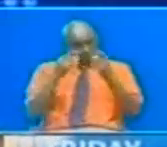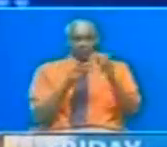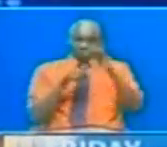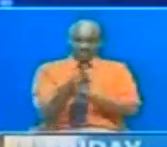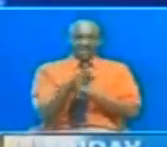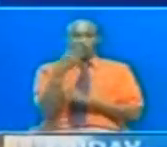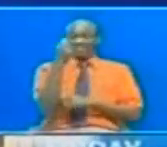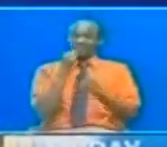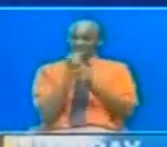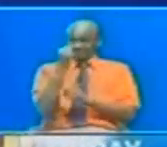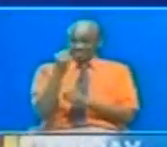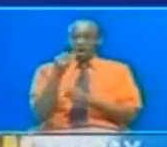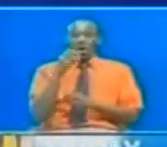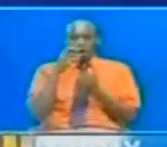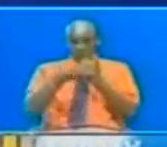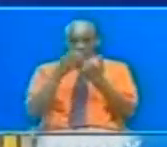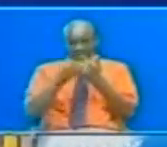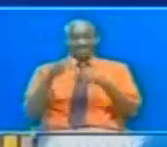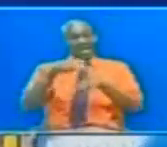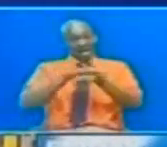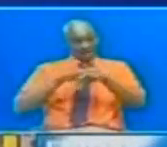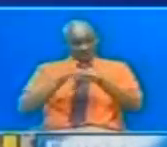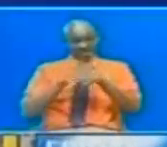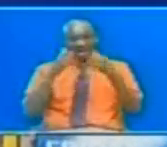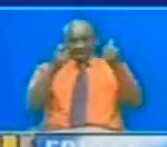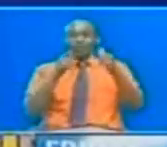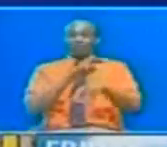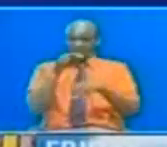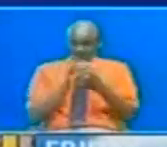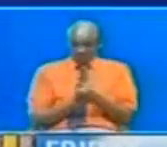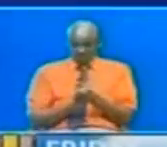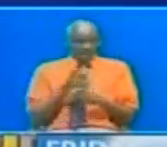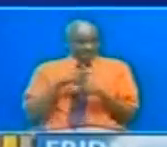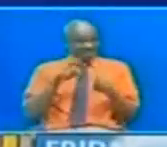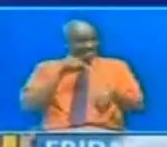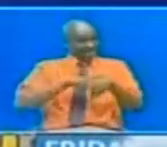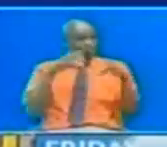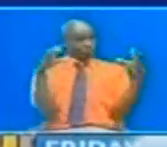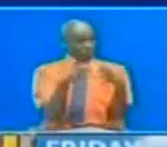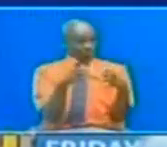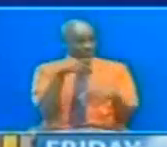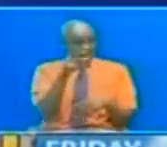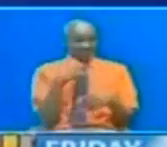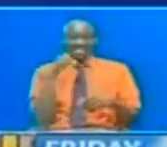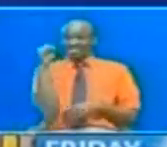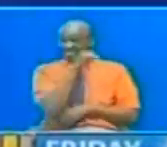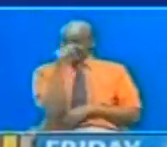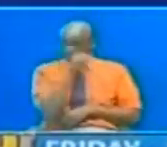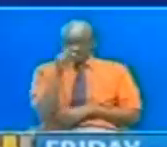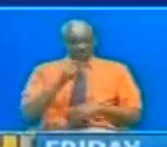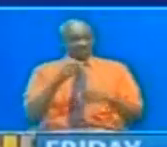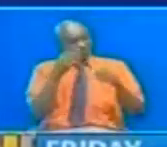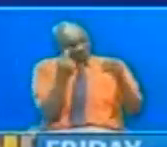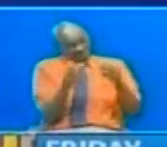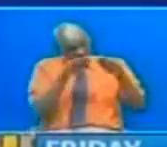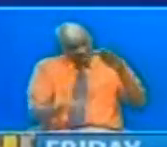the 2015 Orange Africa Cup of Nations quarterfinals. But termed as the group's underdog, Senegal, who missed the